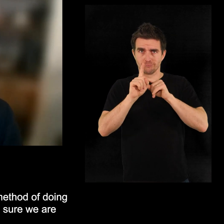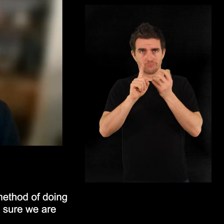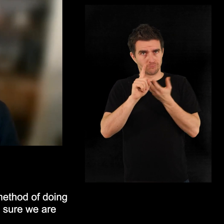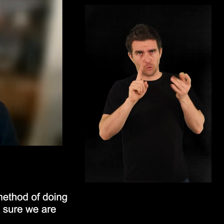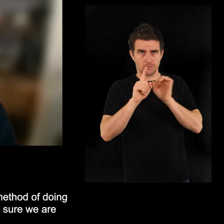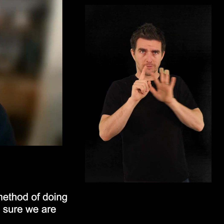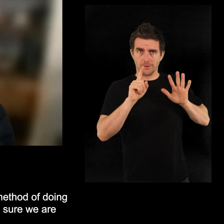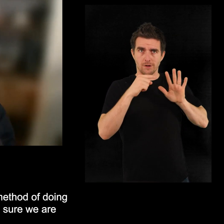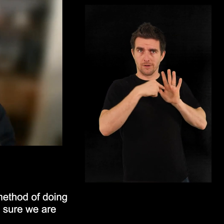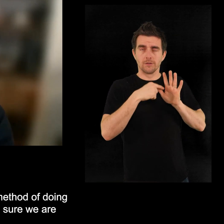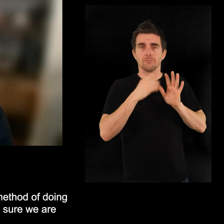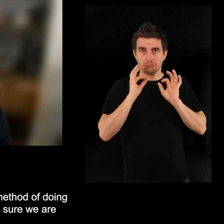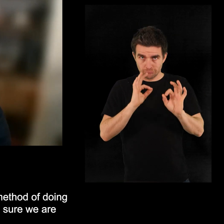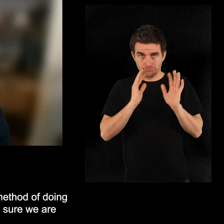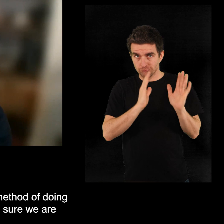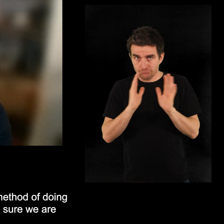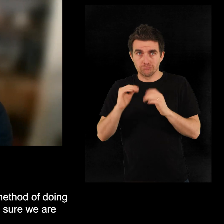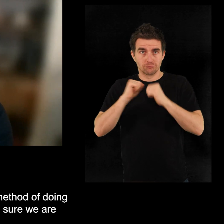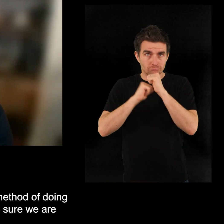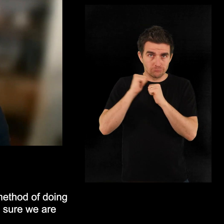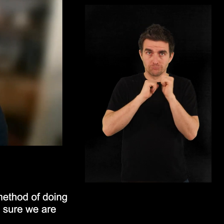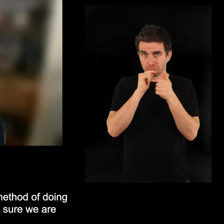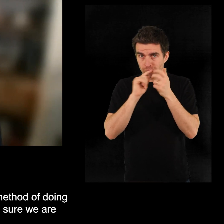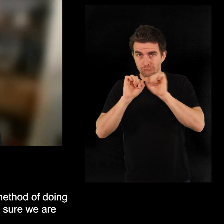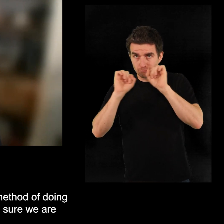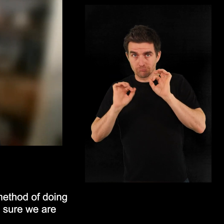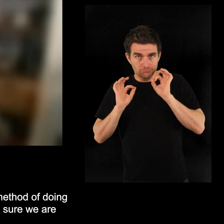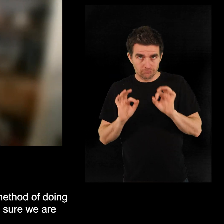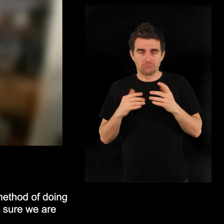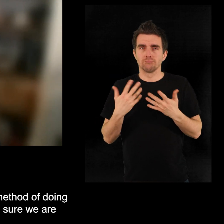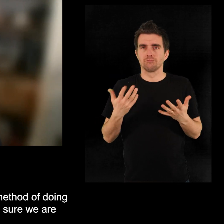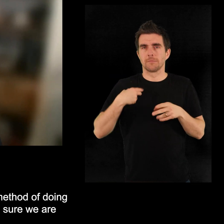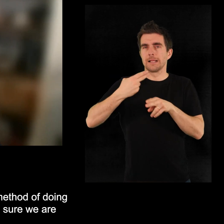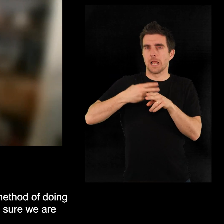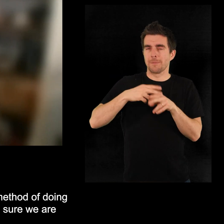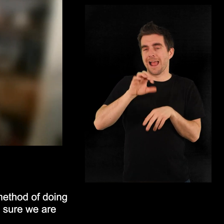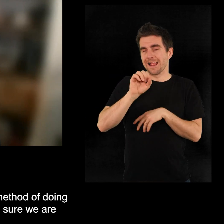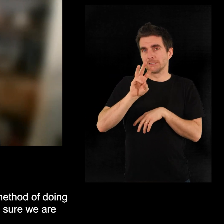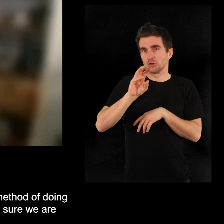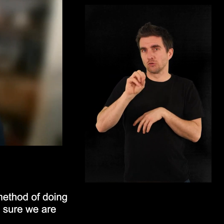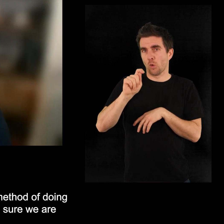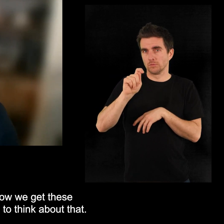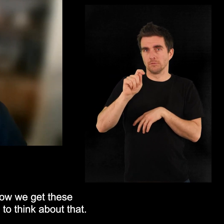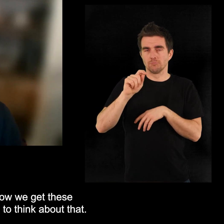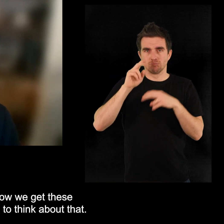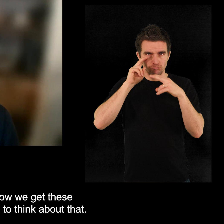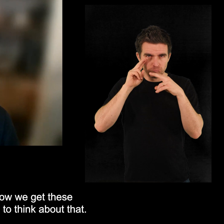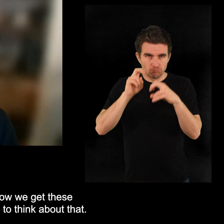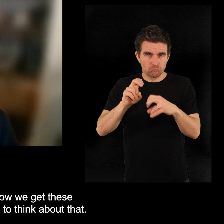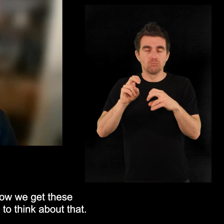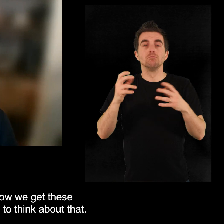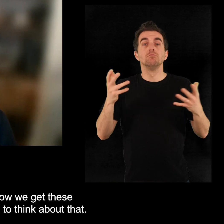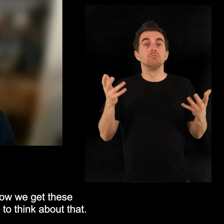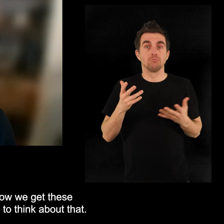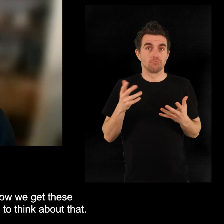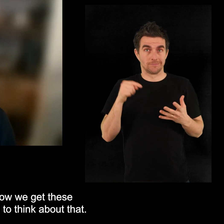thus our leitmotif, our main method of doing that is to go forward to make sure that we are the representative